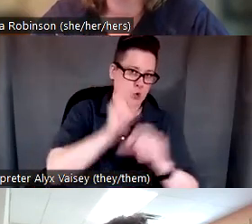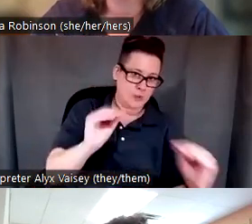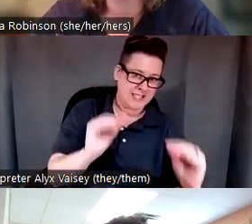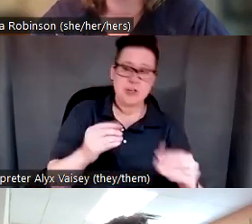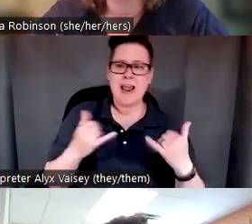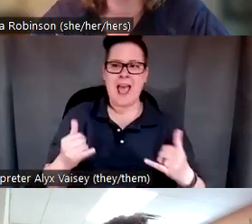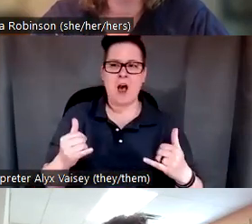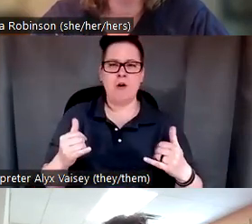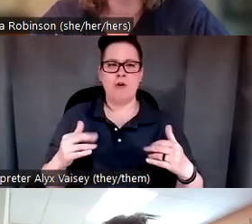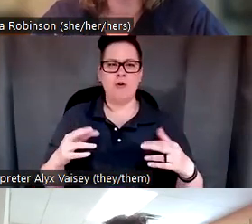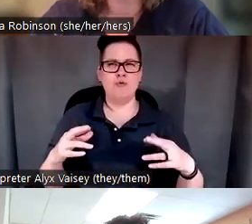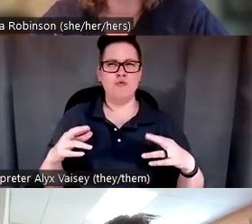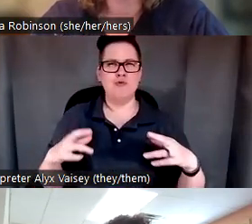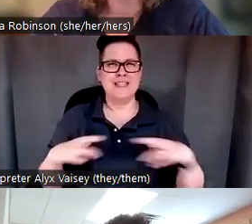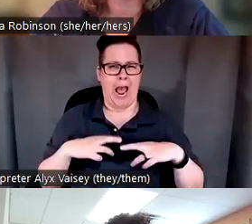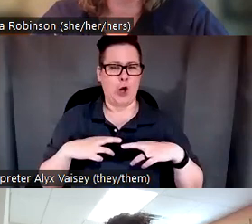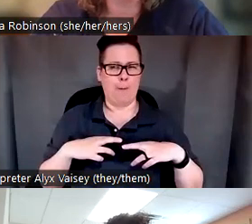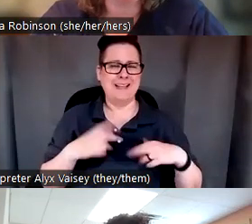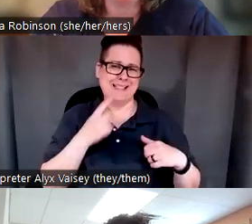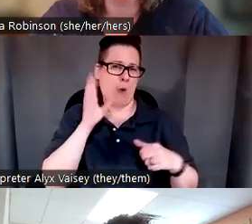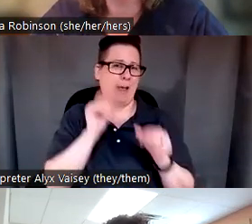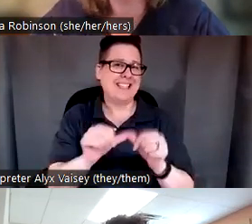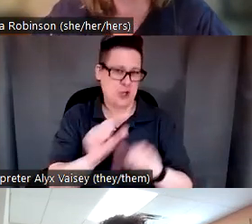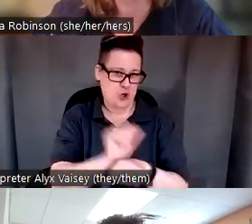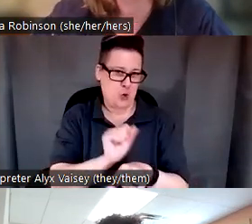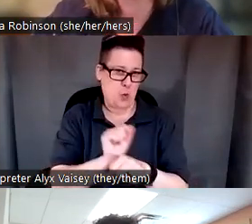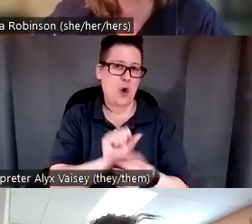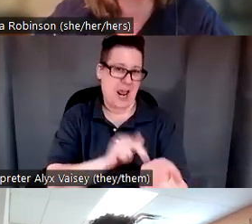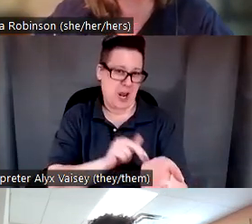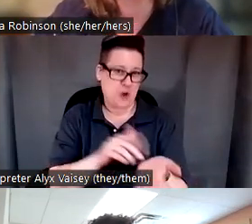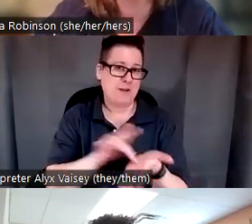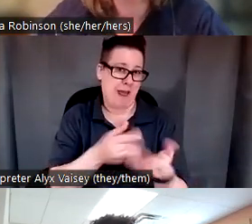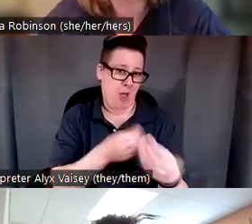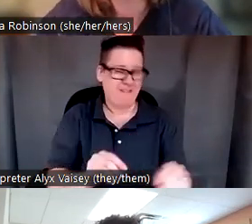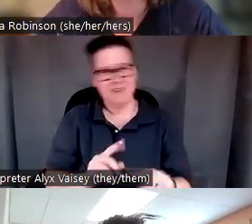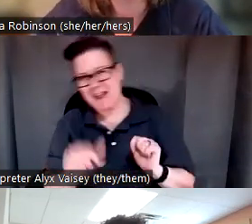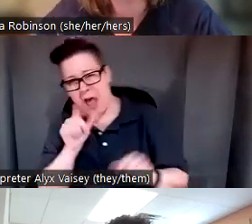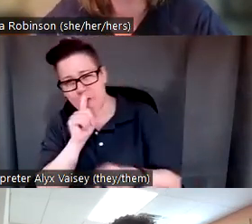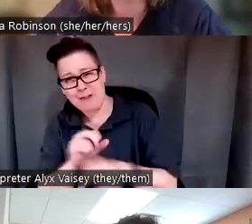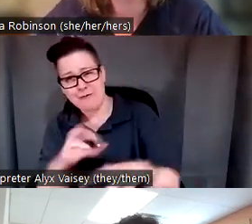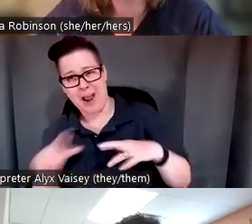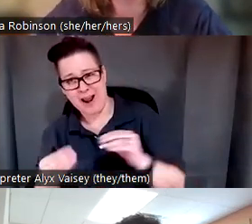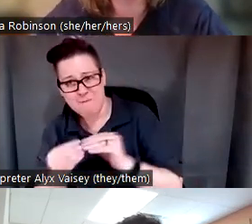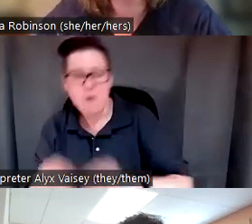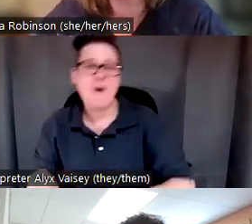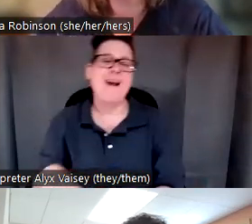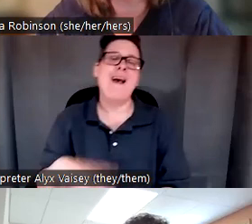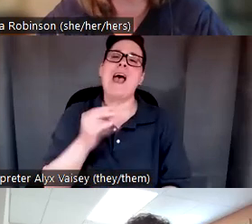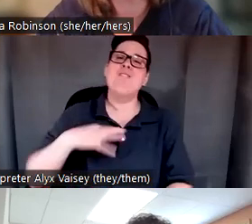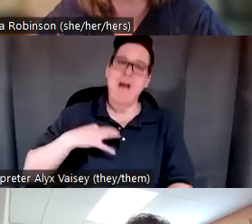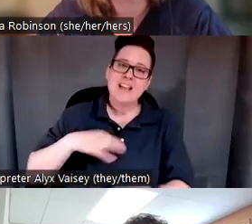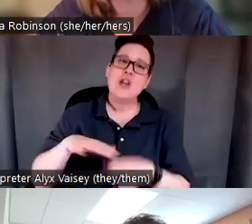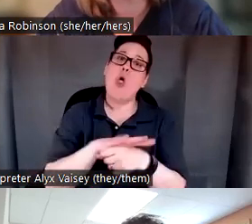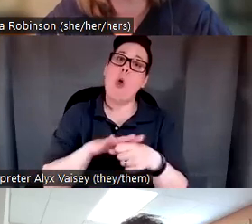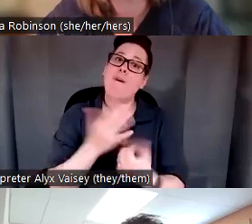think I have to change the sentence too. She will continue to work as a nurse in the medical office part-time, volunteering at her local fire department and